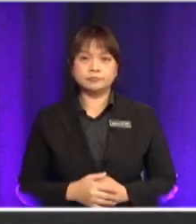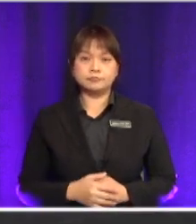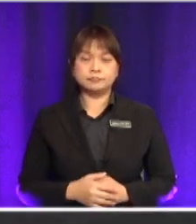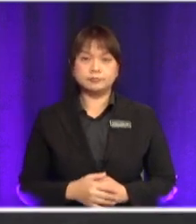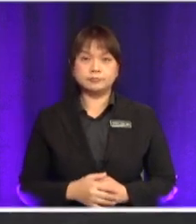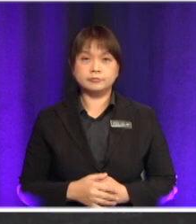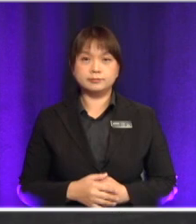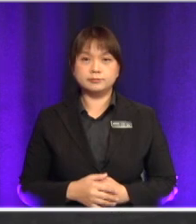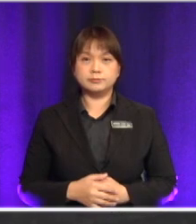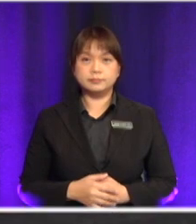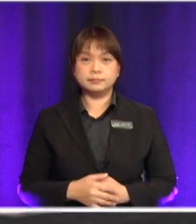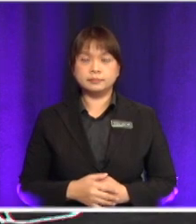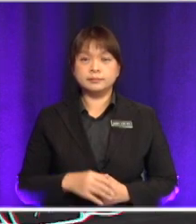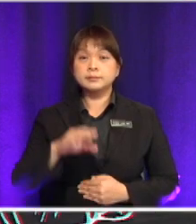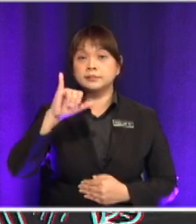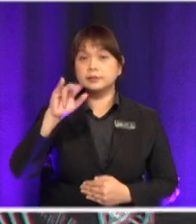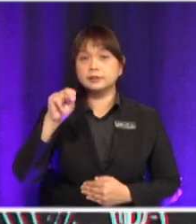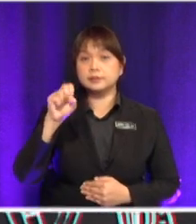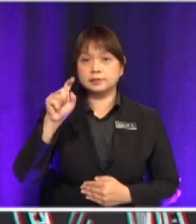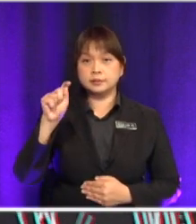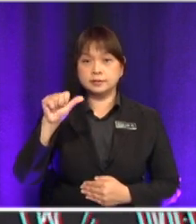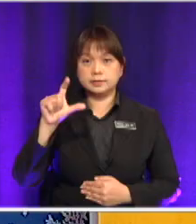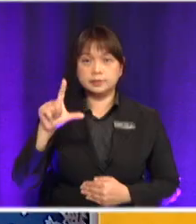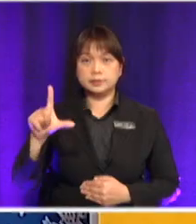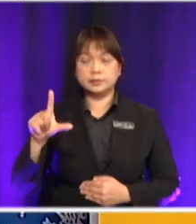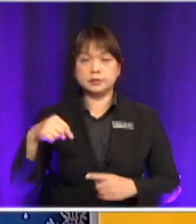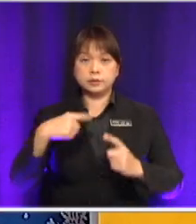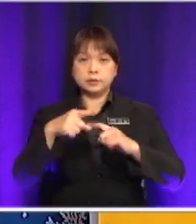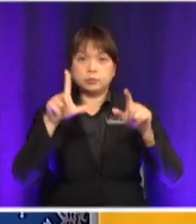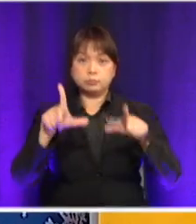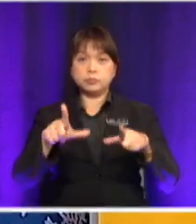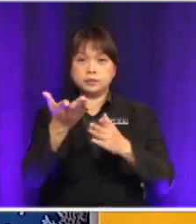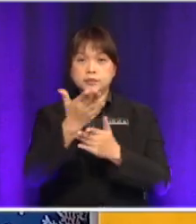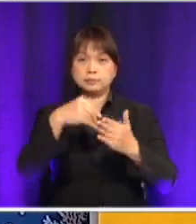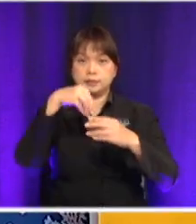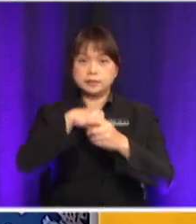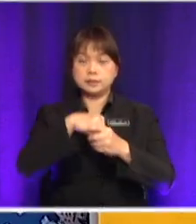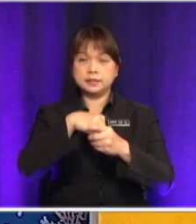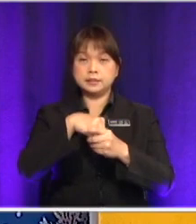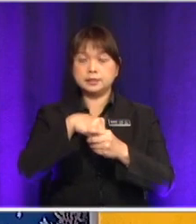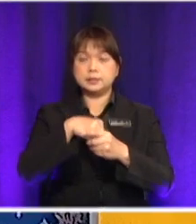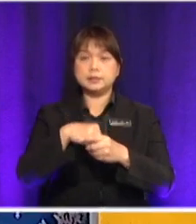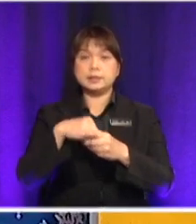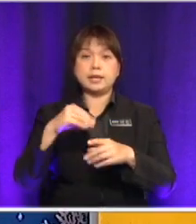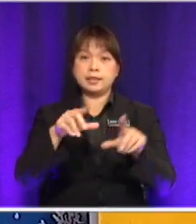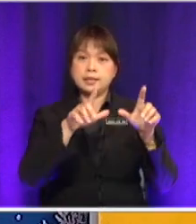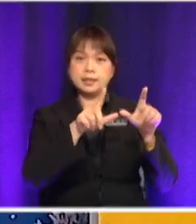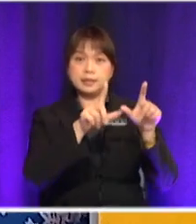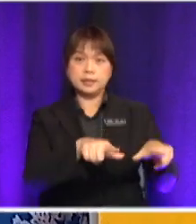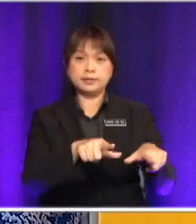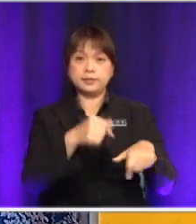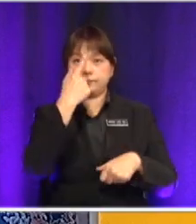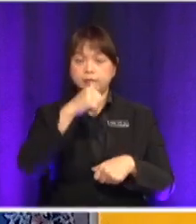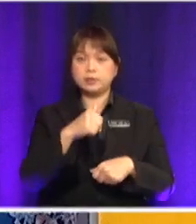Yes. Finally. Install is normally when you put something in and you leave it there for quite some time, maybe